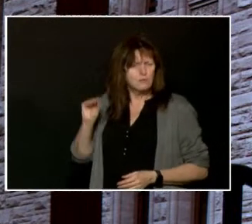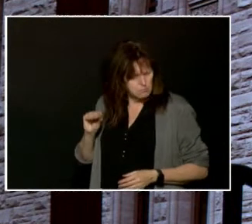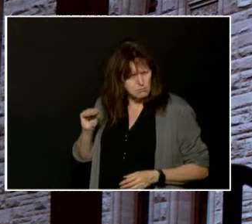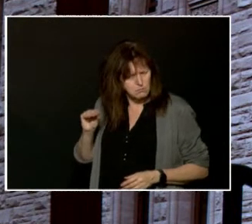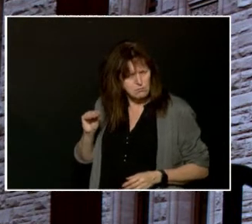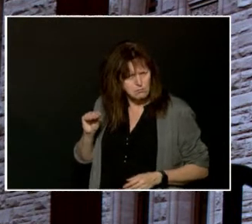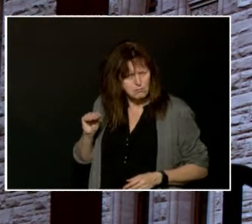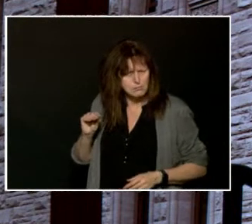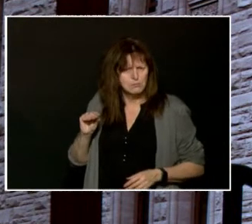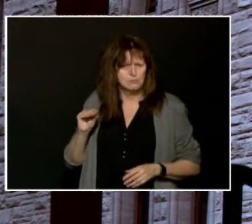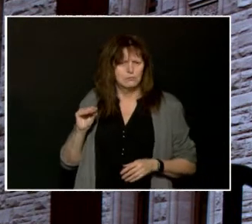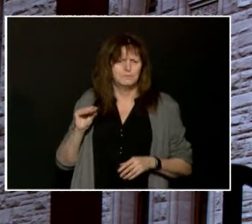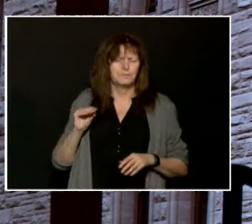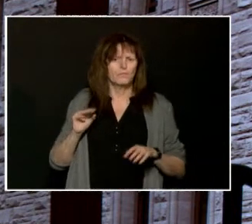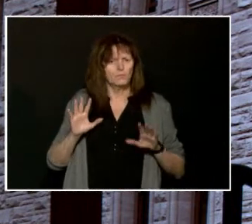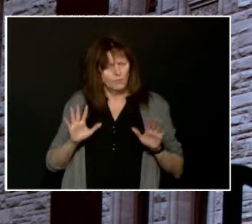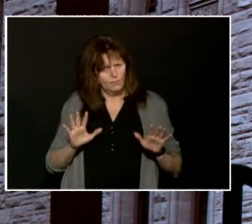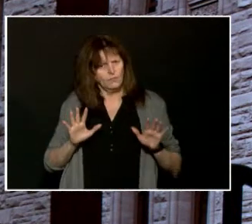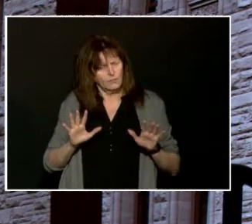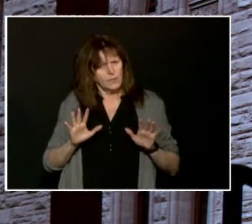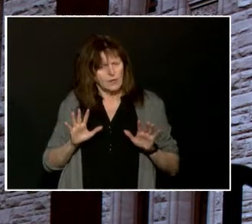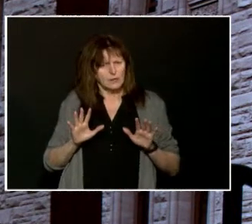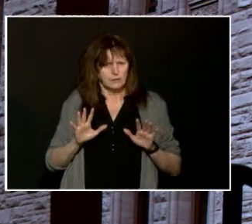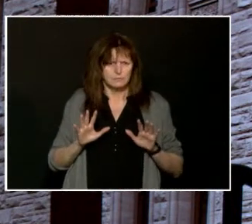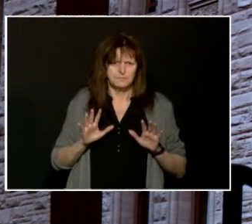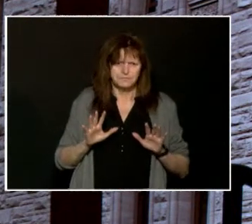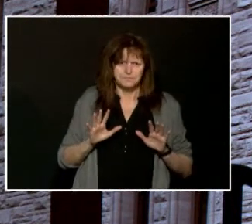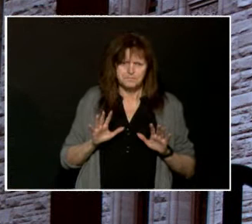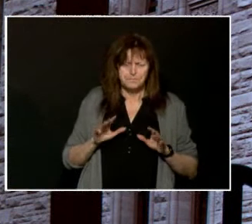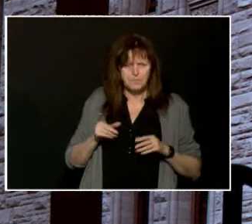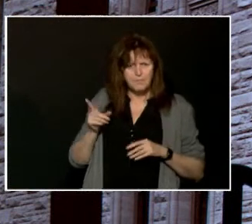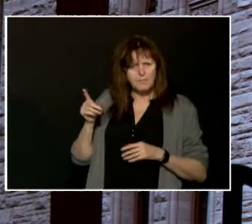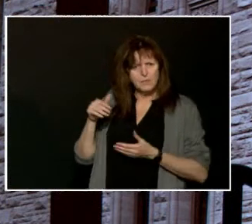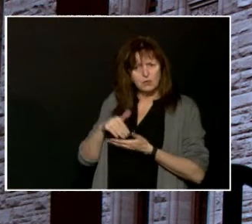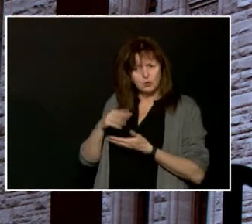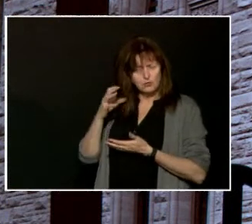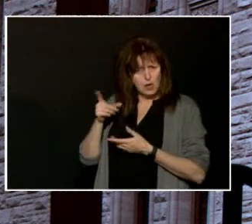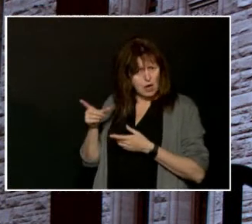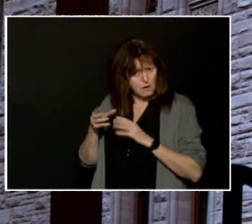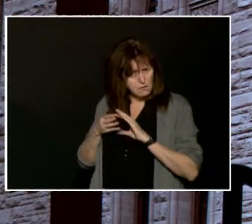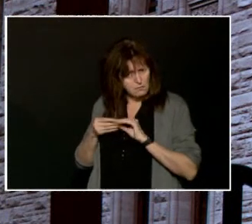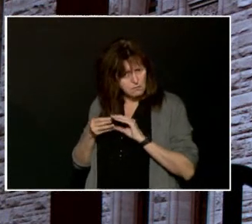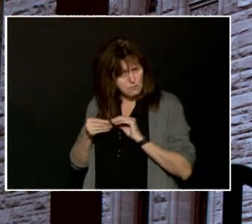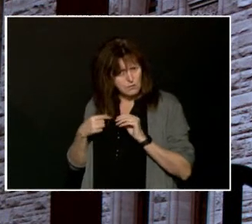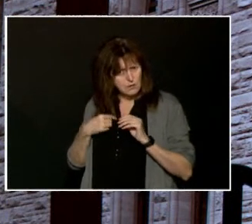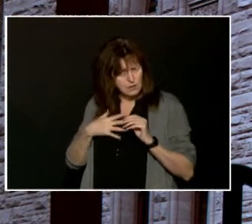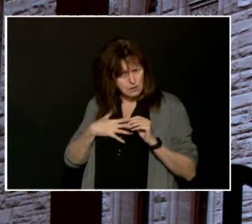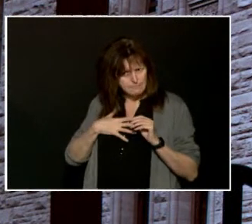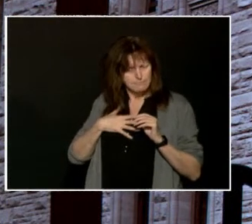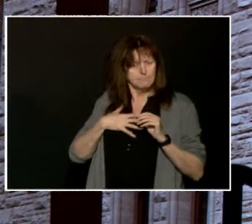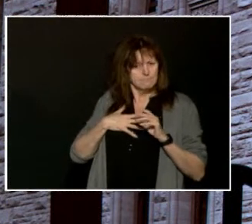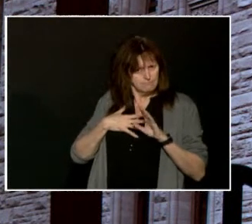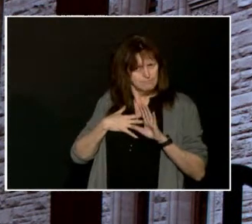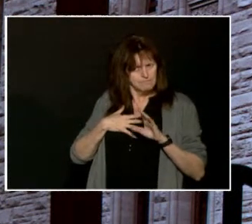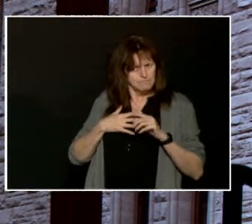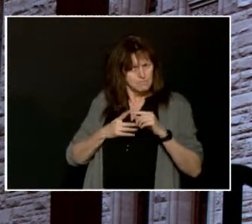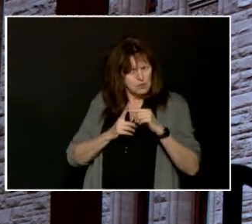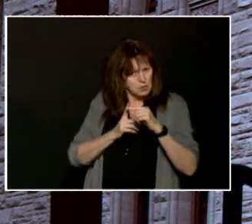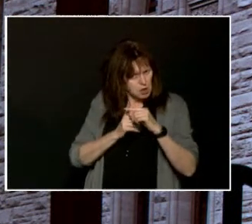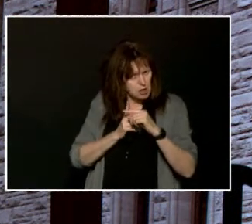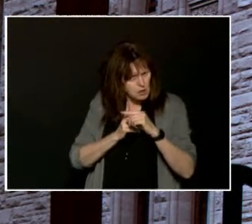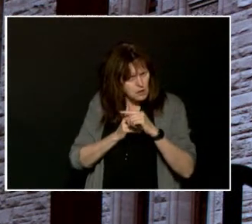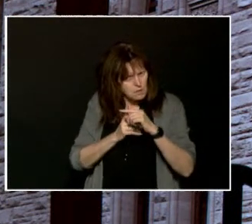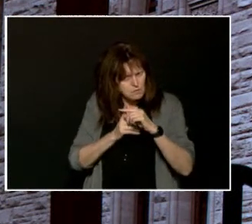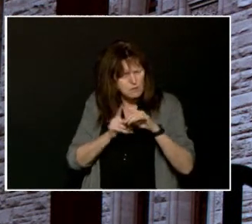So with that, I think the words I used with Dr. Brown, and he used the same thing, we're encouraged and optimistic. But at the same time, we're